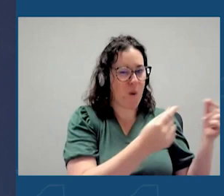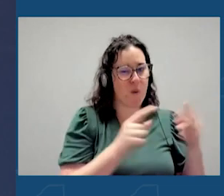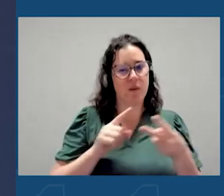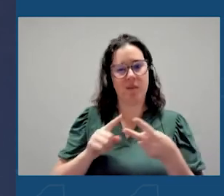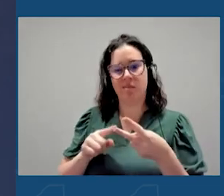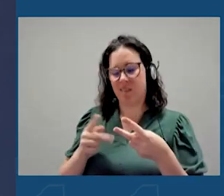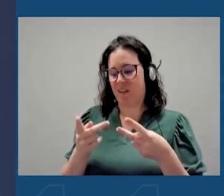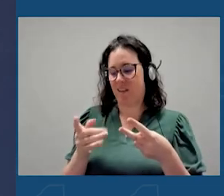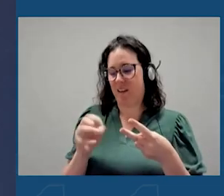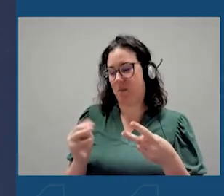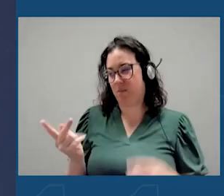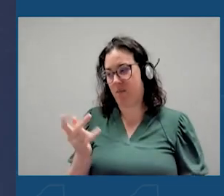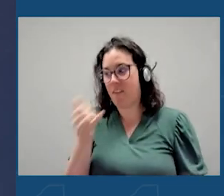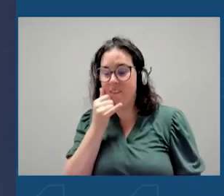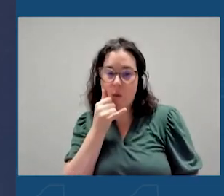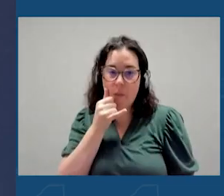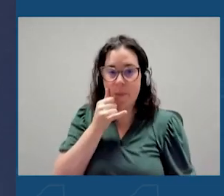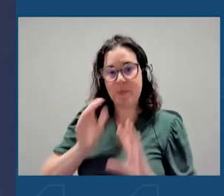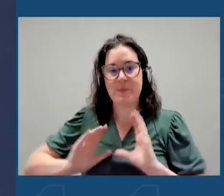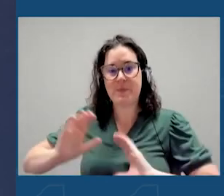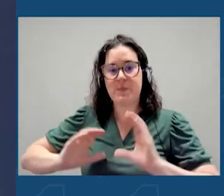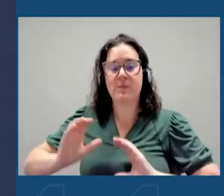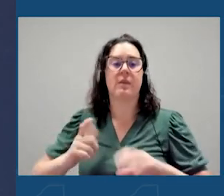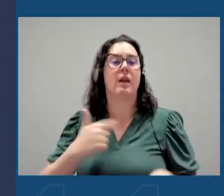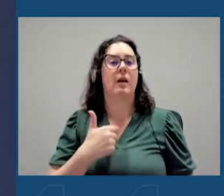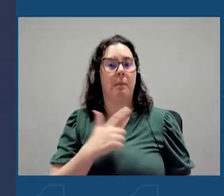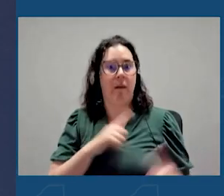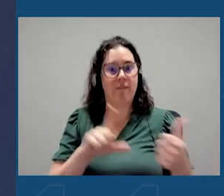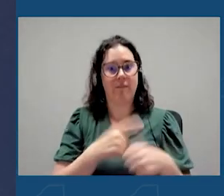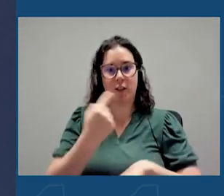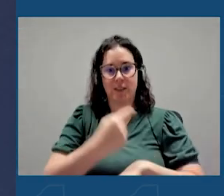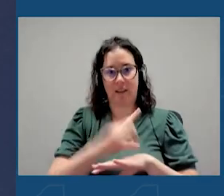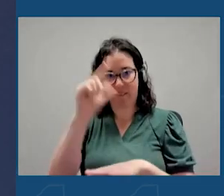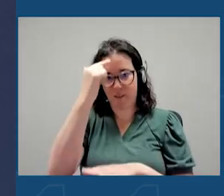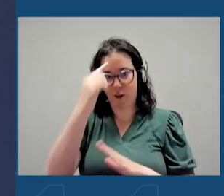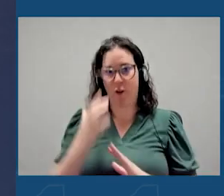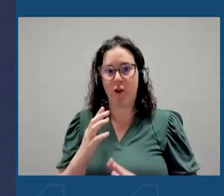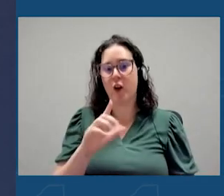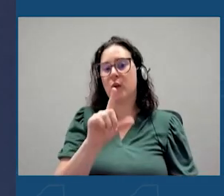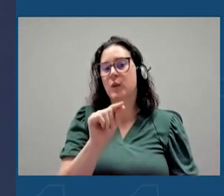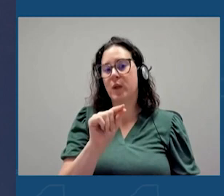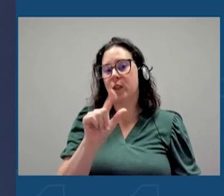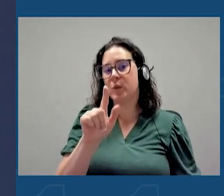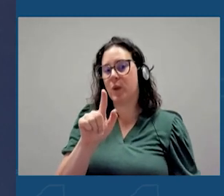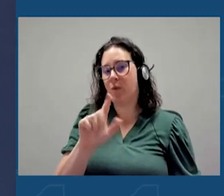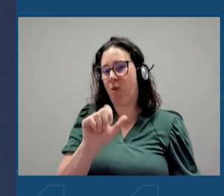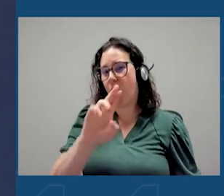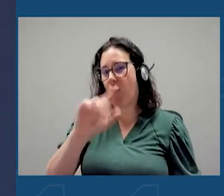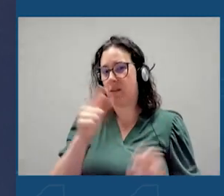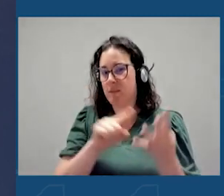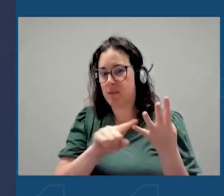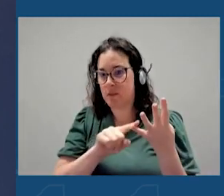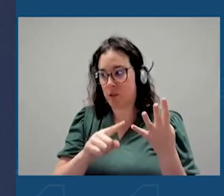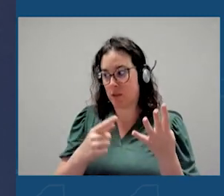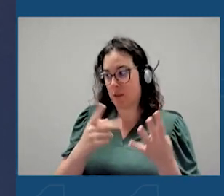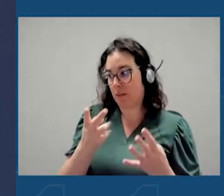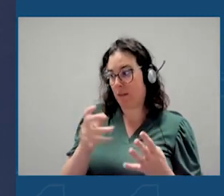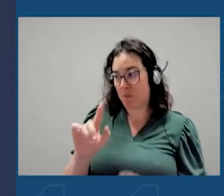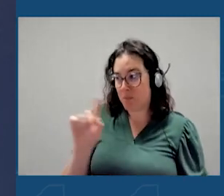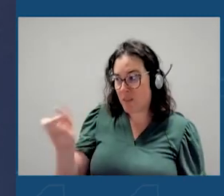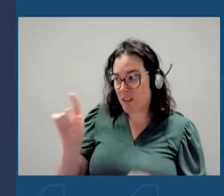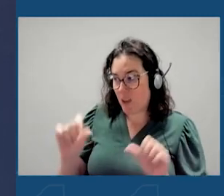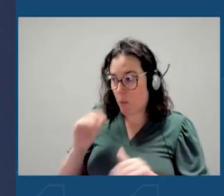it started literally in my first days as governor, late August of 2021. And she says, can we get this moving again? Because there was a lot